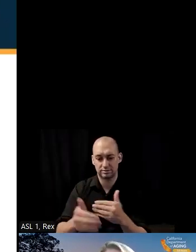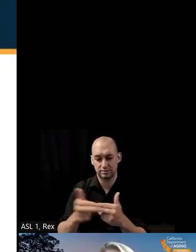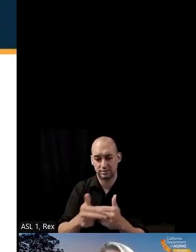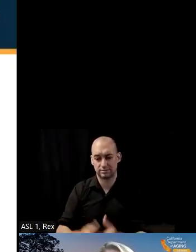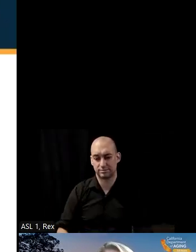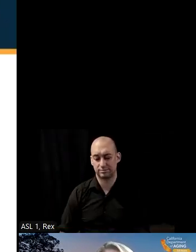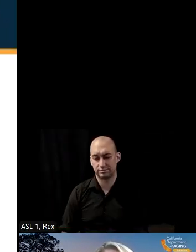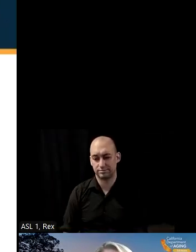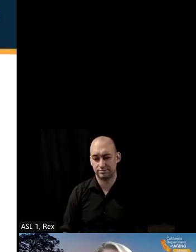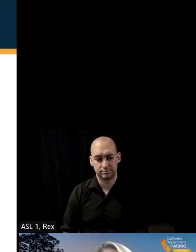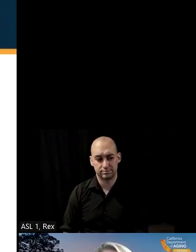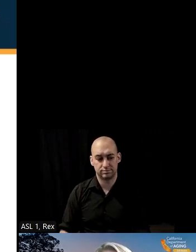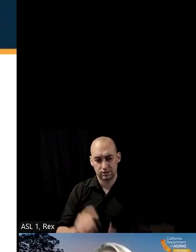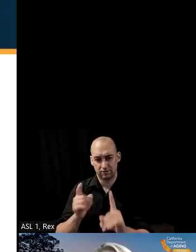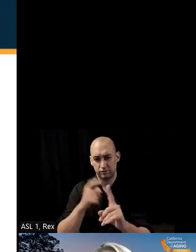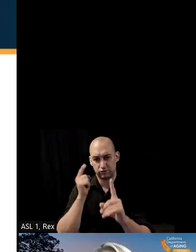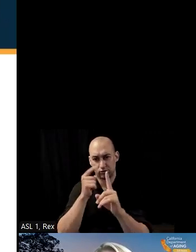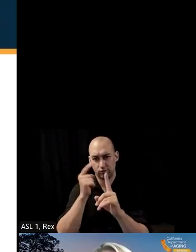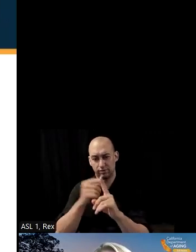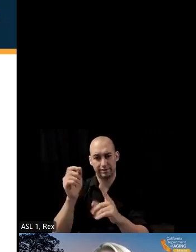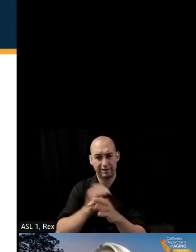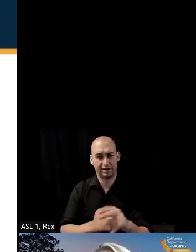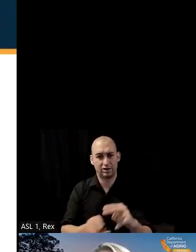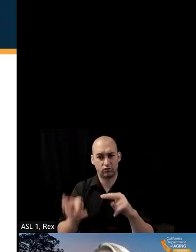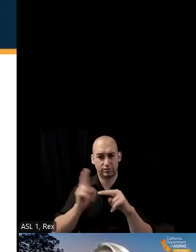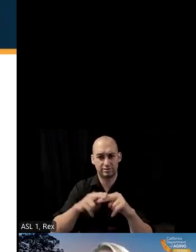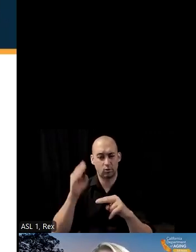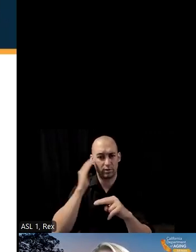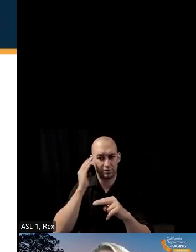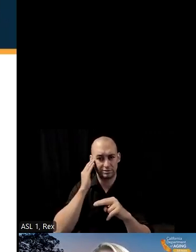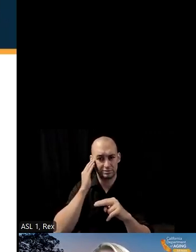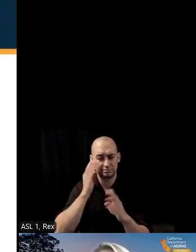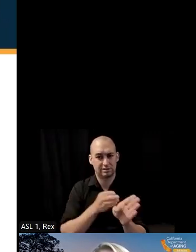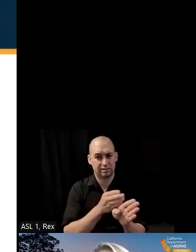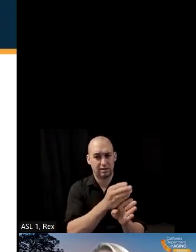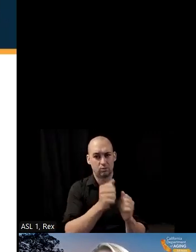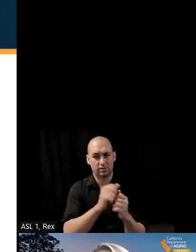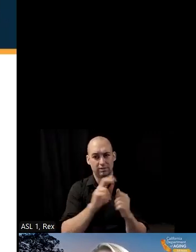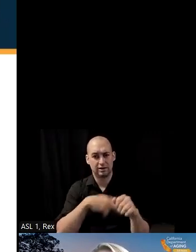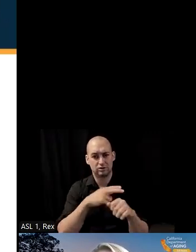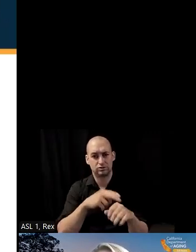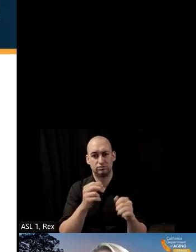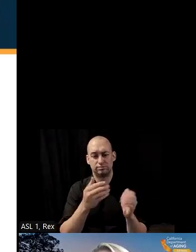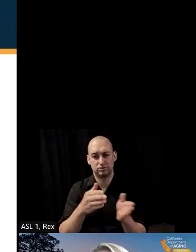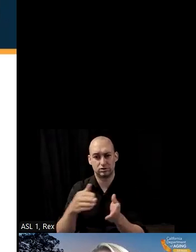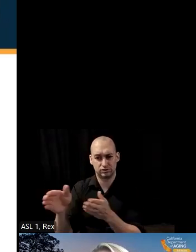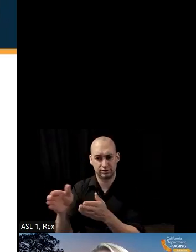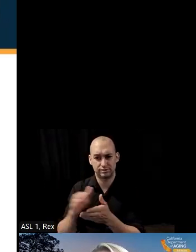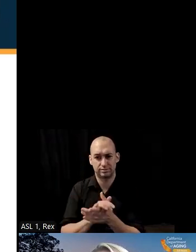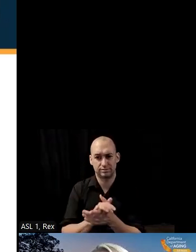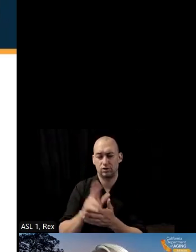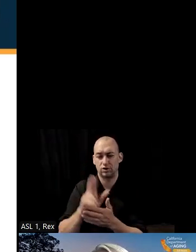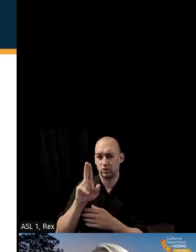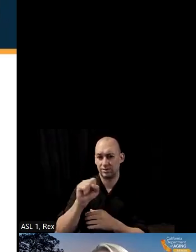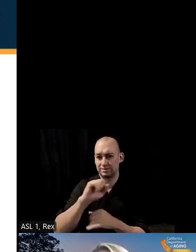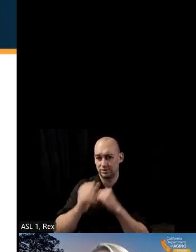The first goal is to increase awareness, and this aligns with National Strategy Goal 1. So we are working with U.S. International